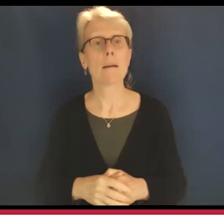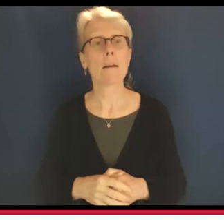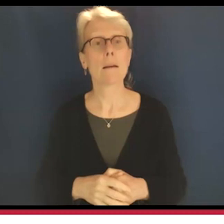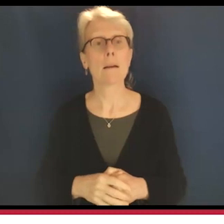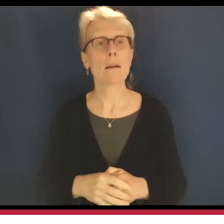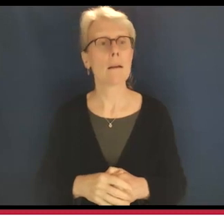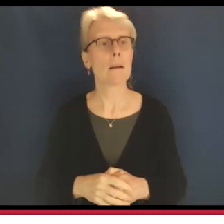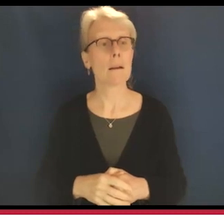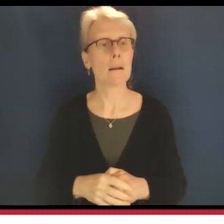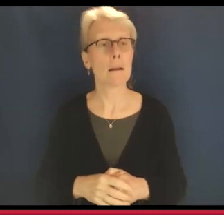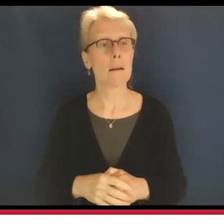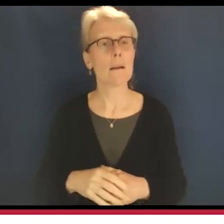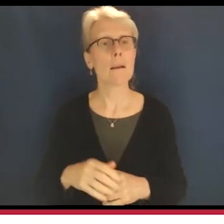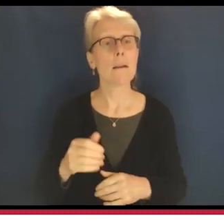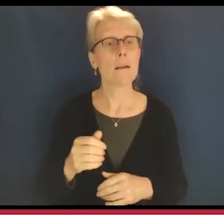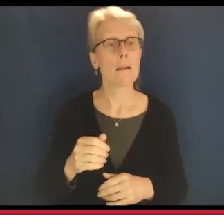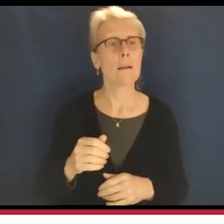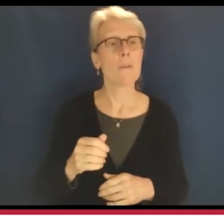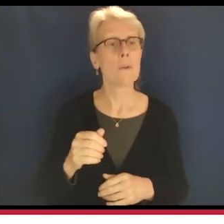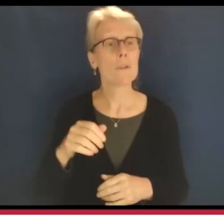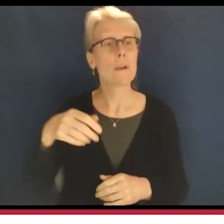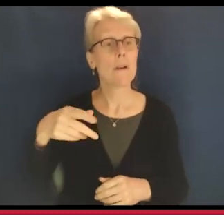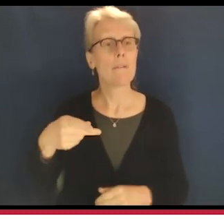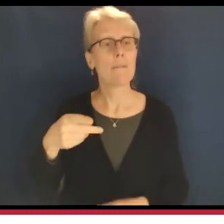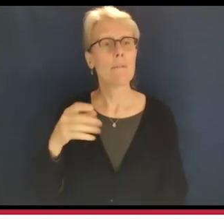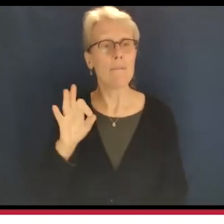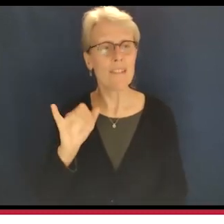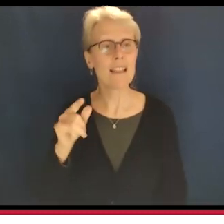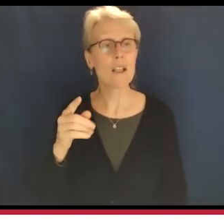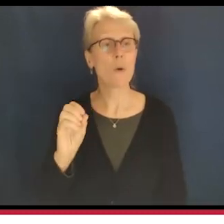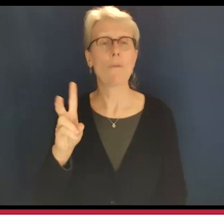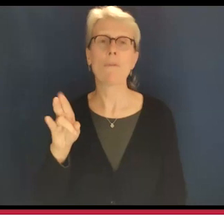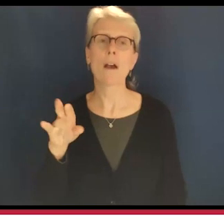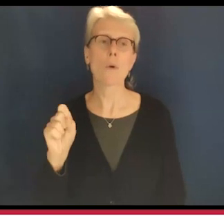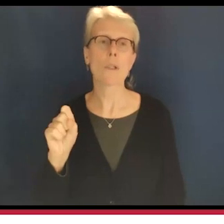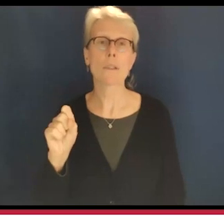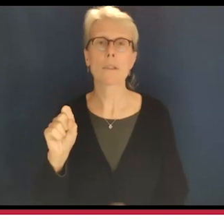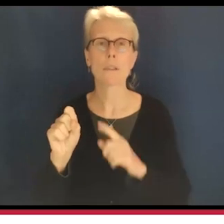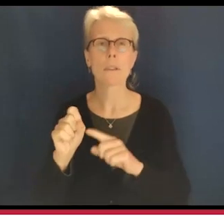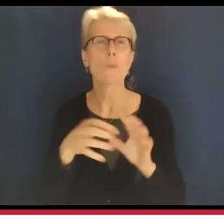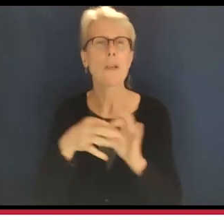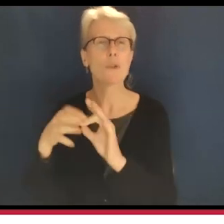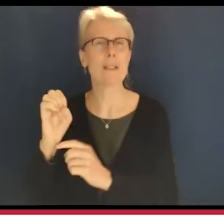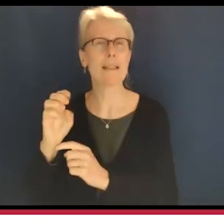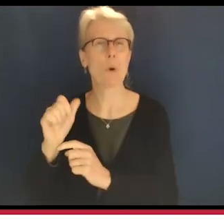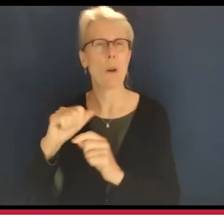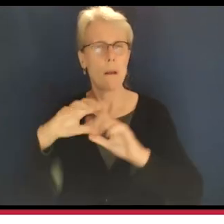zoom into the filoviruses, which is a family of viruses that's most well known for Ebola, but also includes